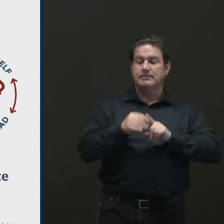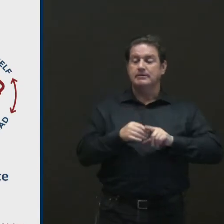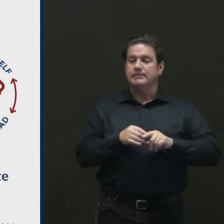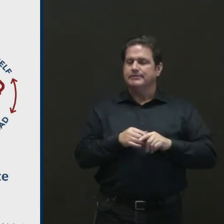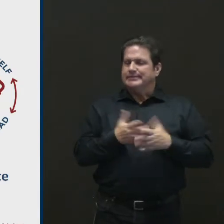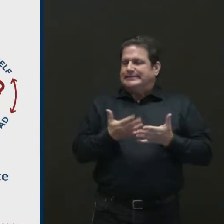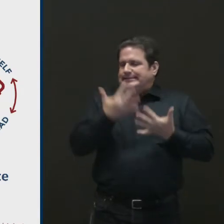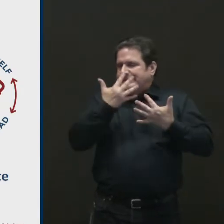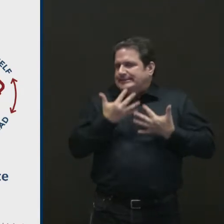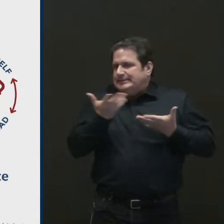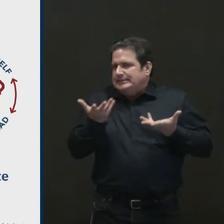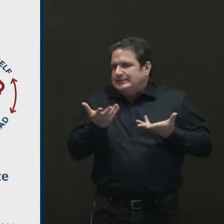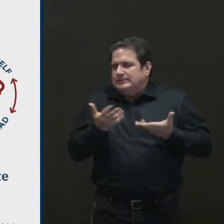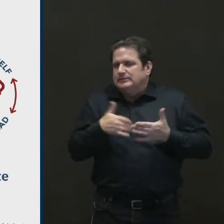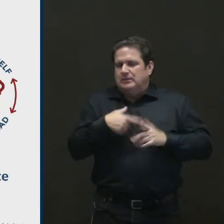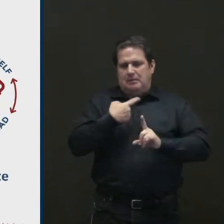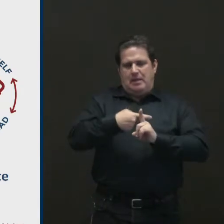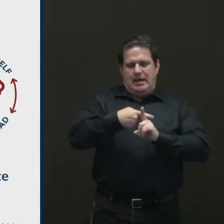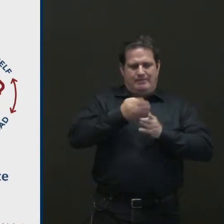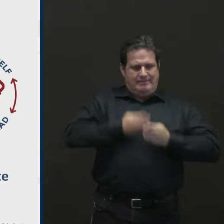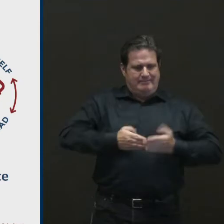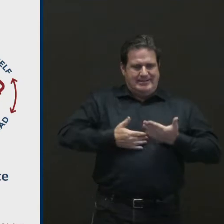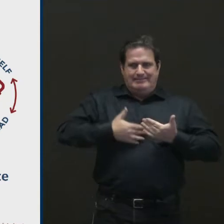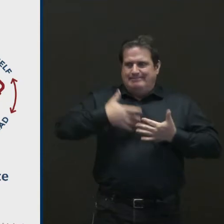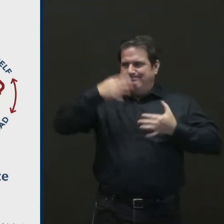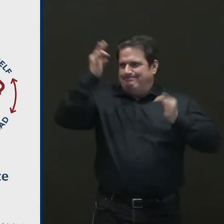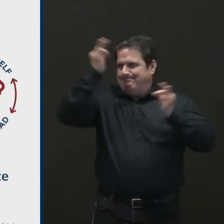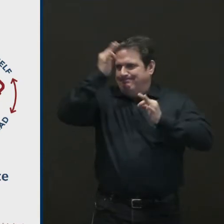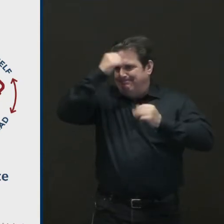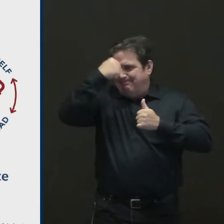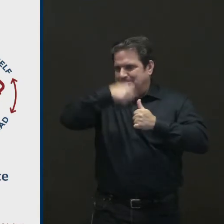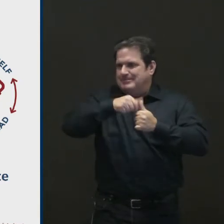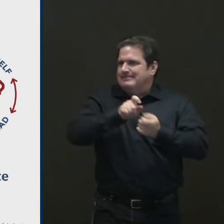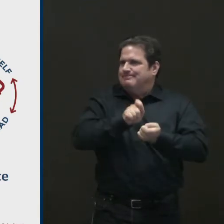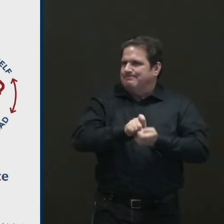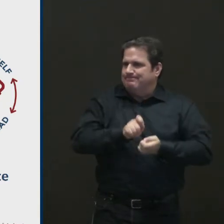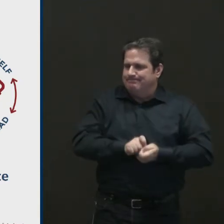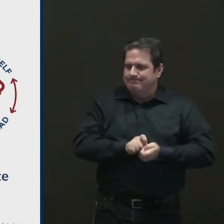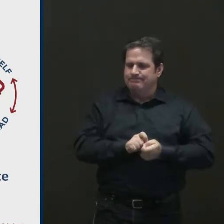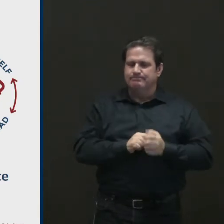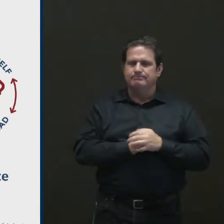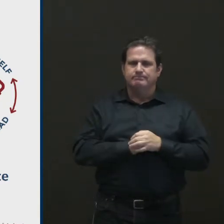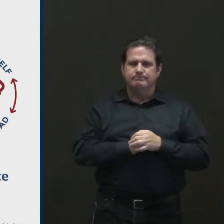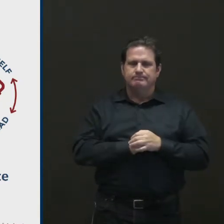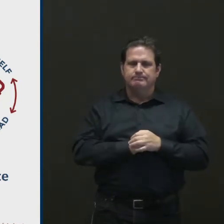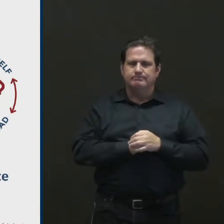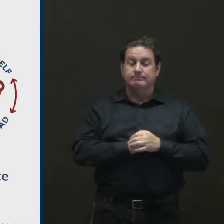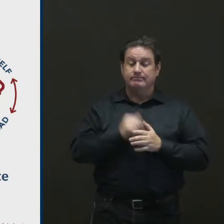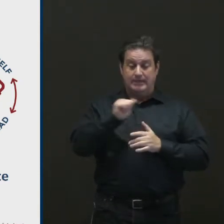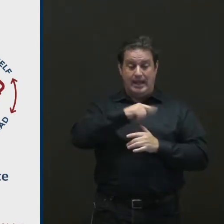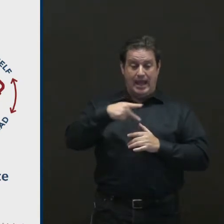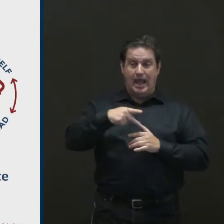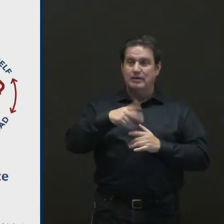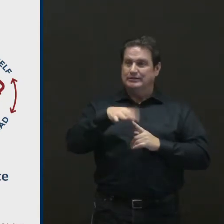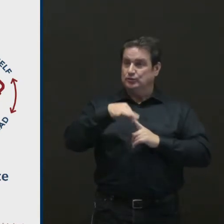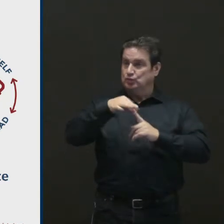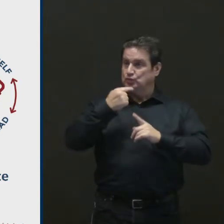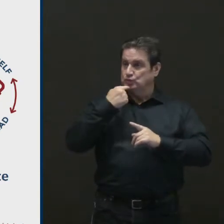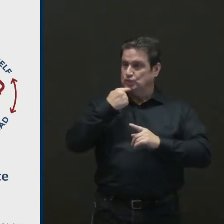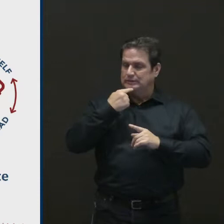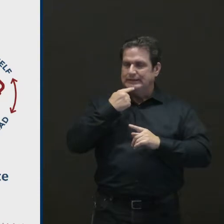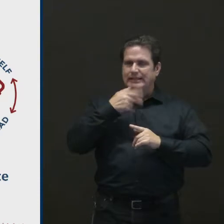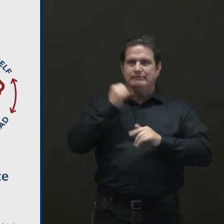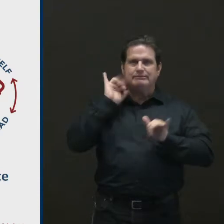cases, unfortunately, the COVID positive person may not have those details to provide to contact tracers. This is especially true in